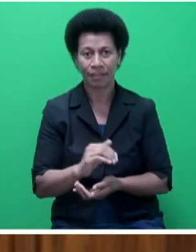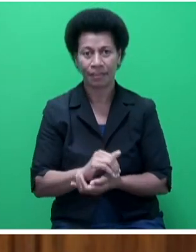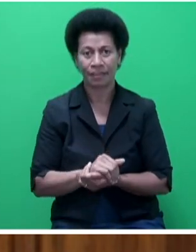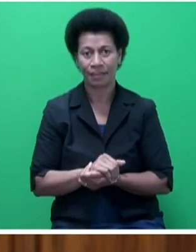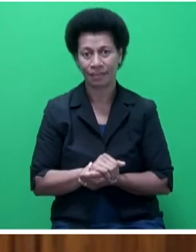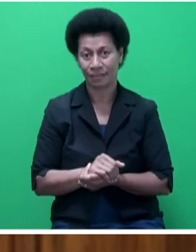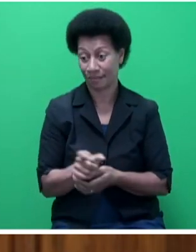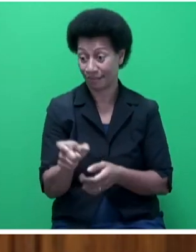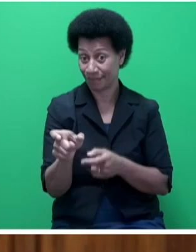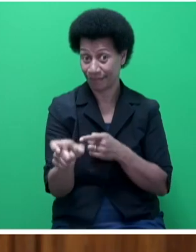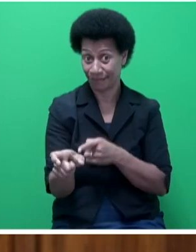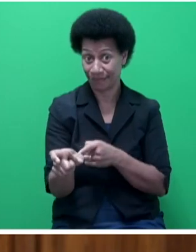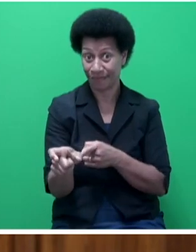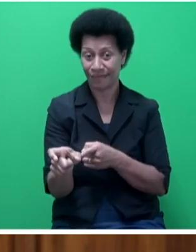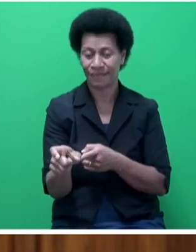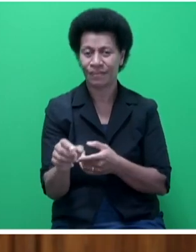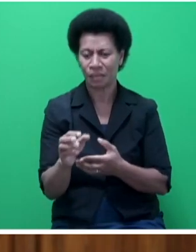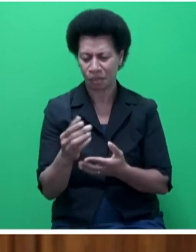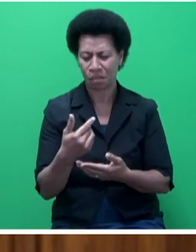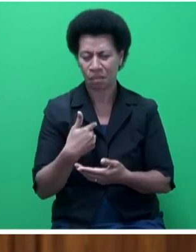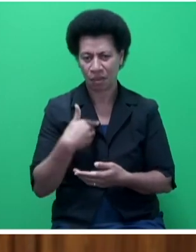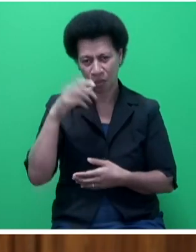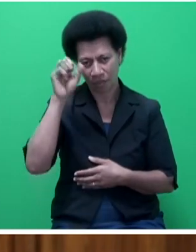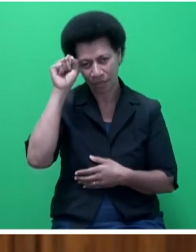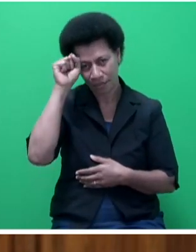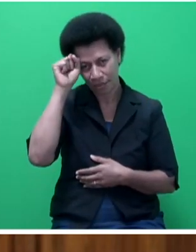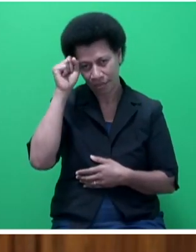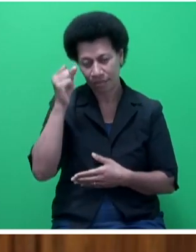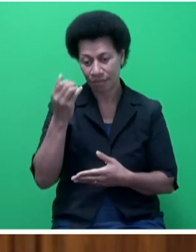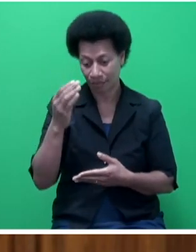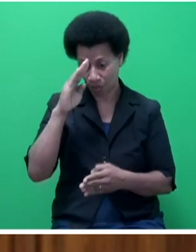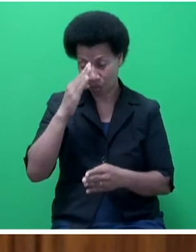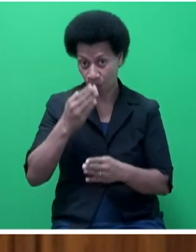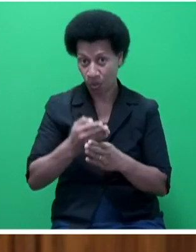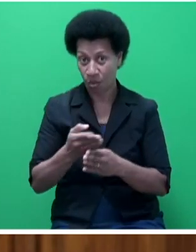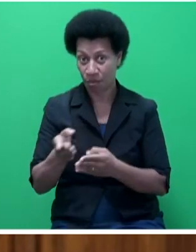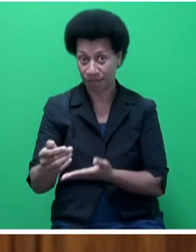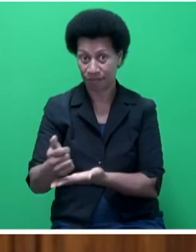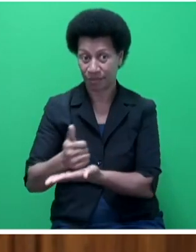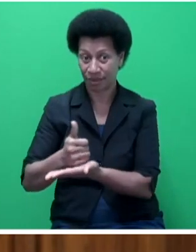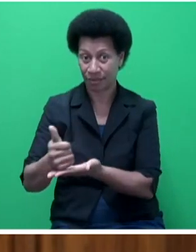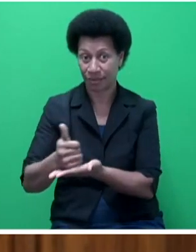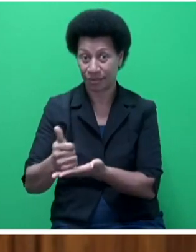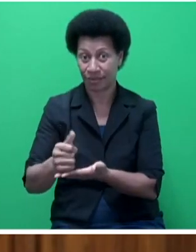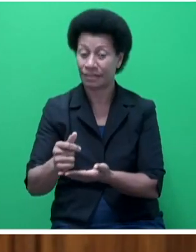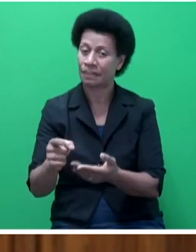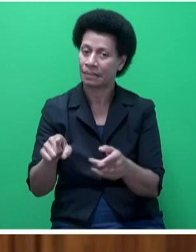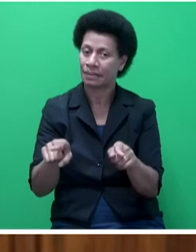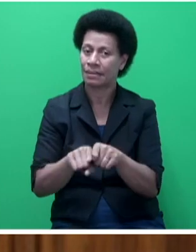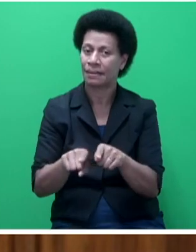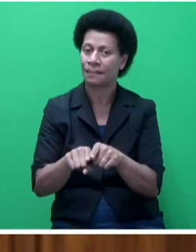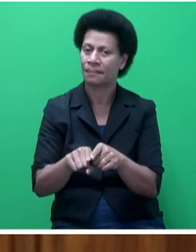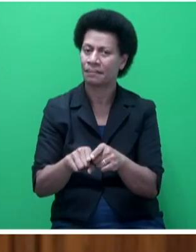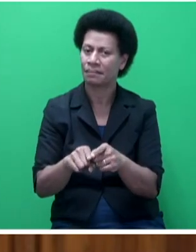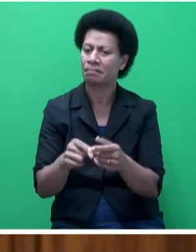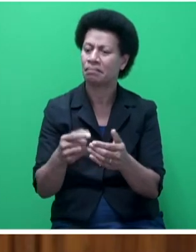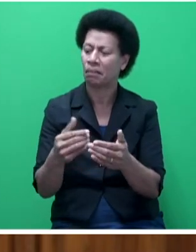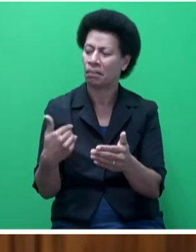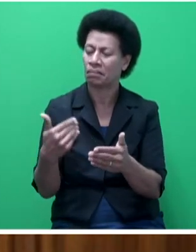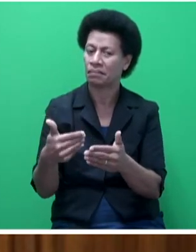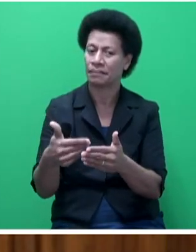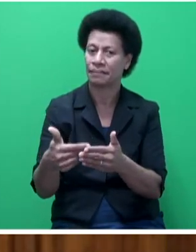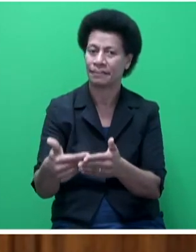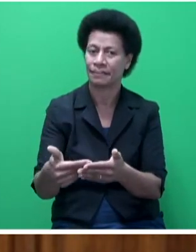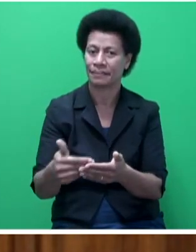action of his will be remembered, and we hope that his actions will be followed by those who have honour. Mr.